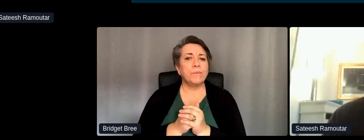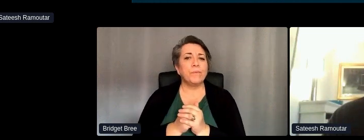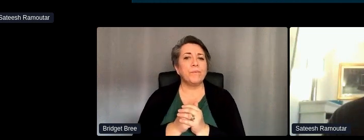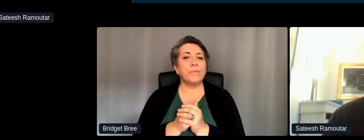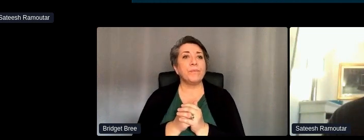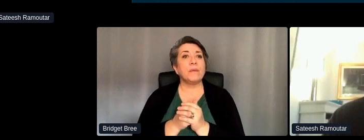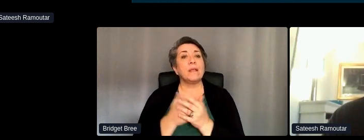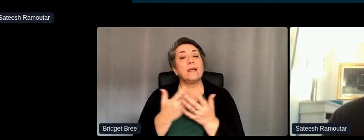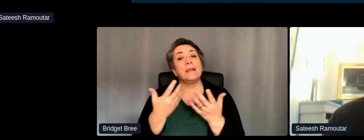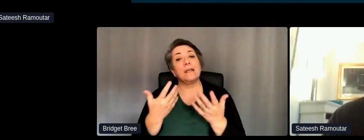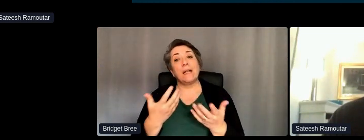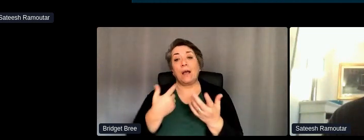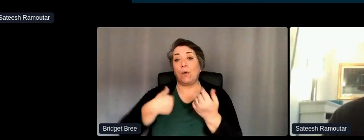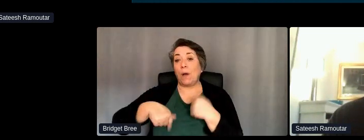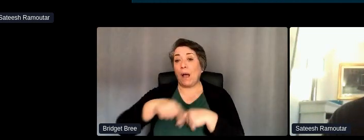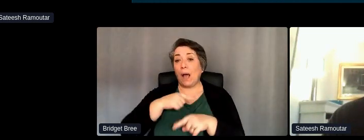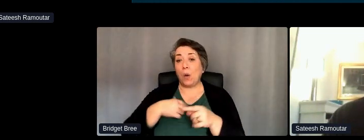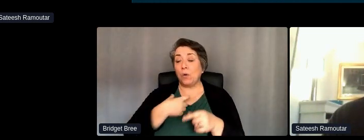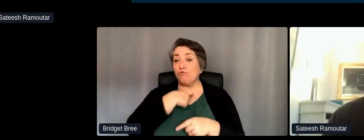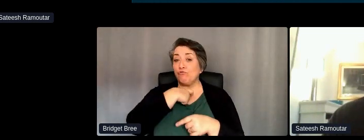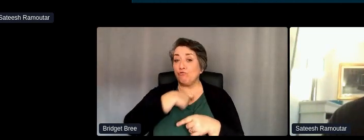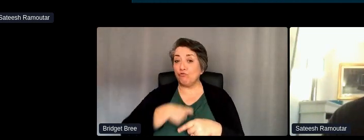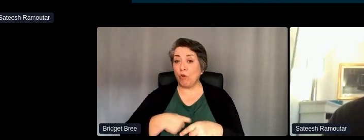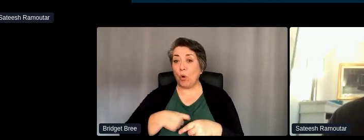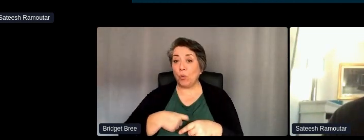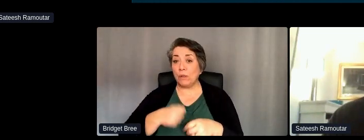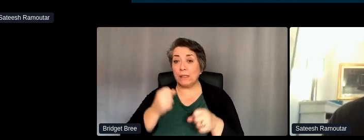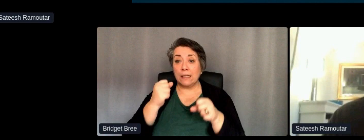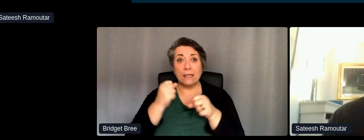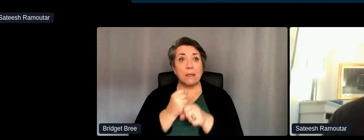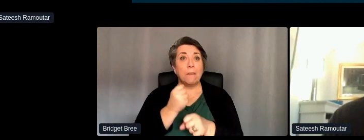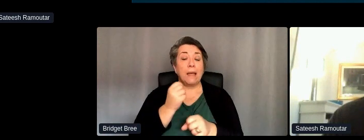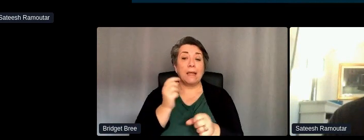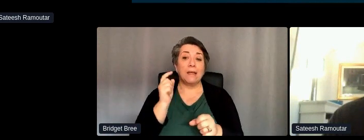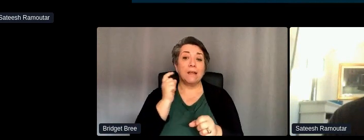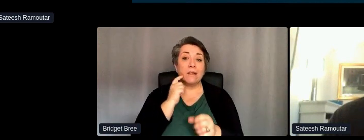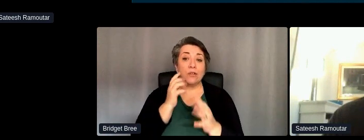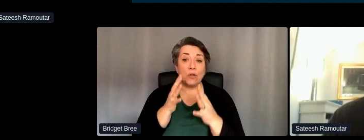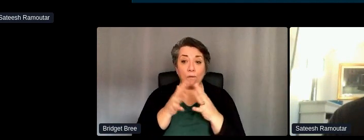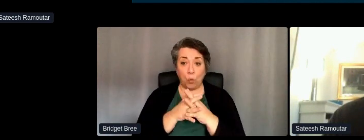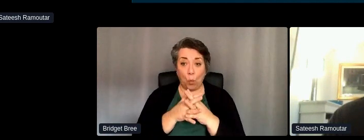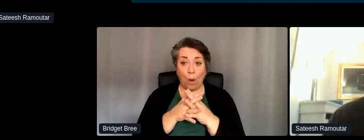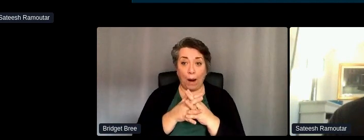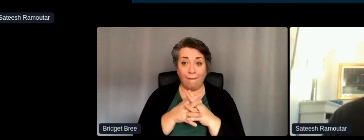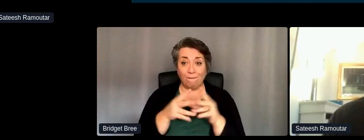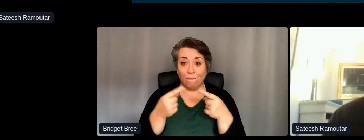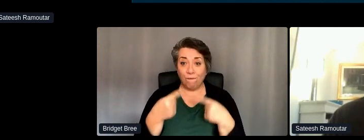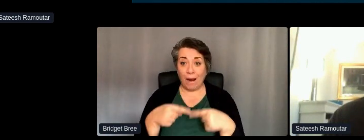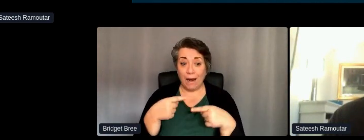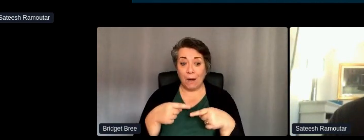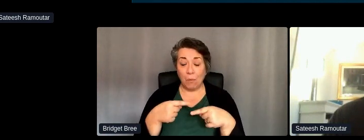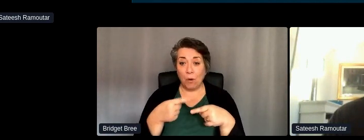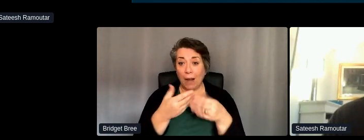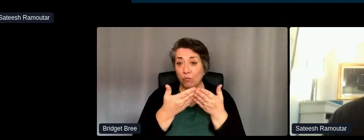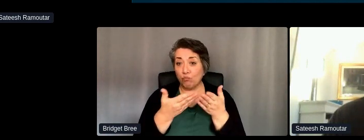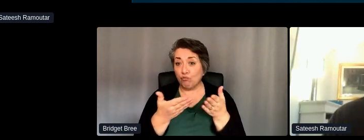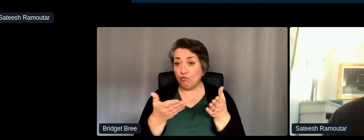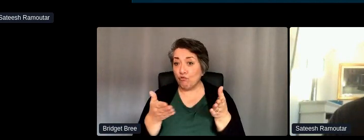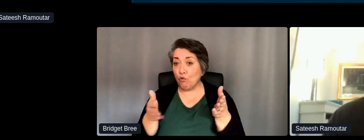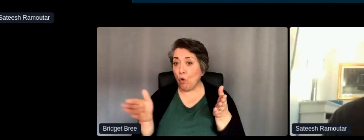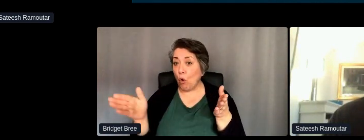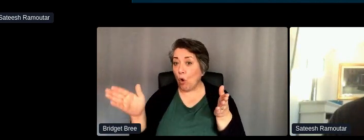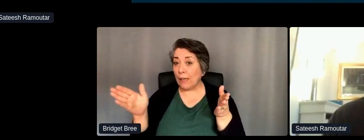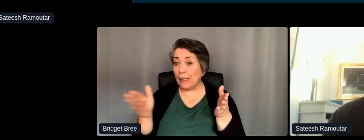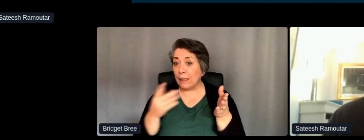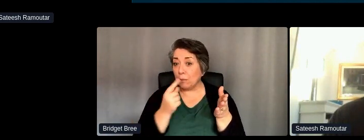and the capabilities of the device and software available as broadly as possible. And the only way to do